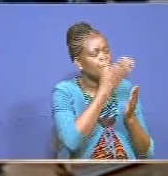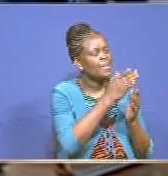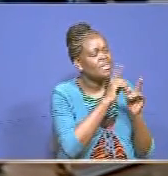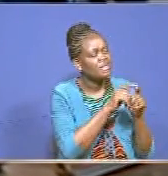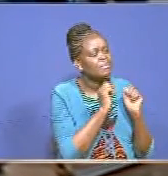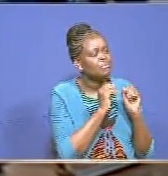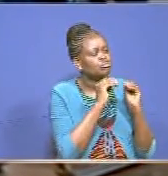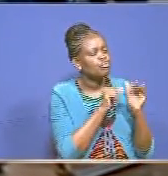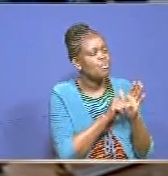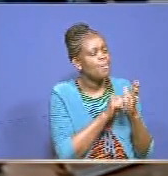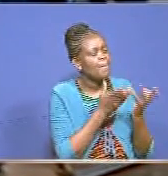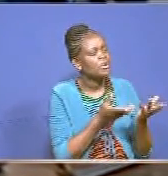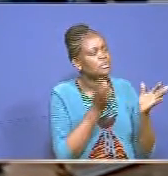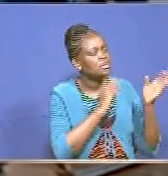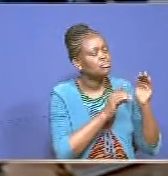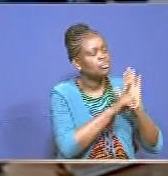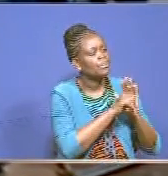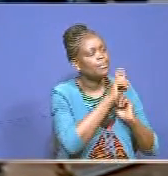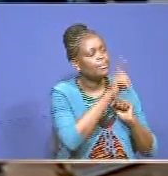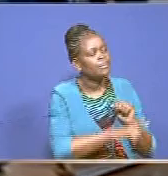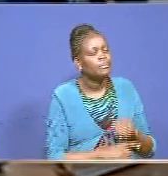our problems when it comes to the electoral laws?